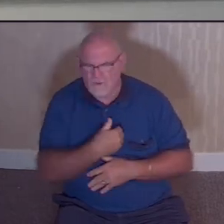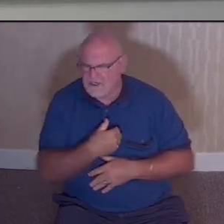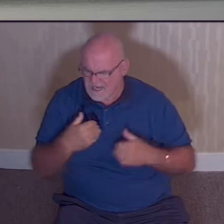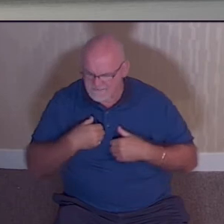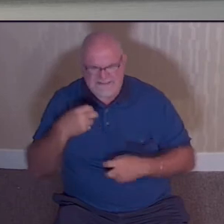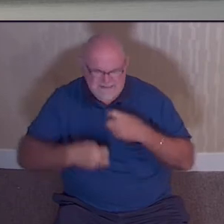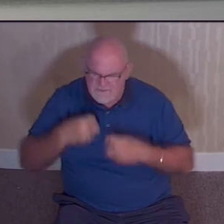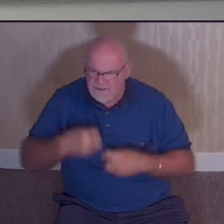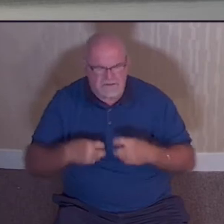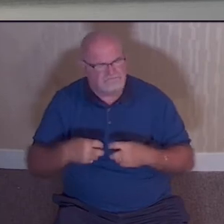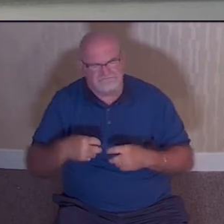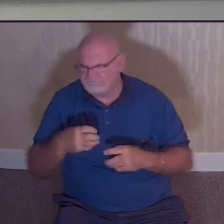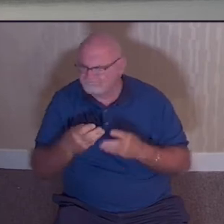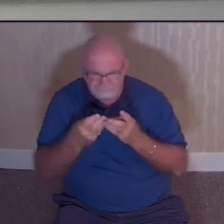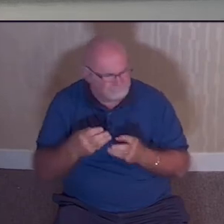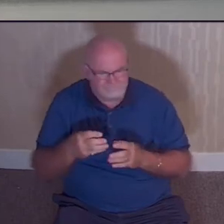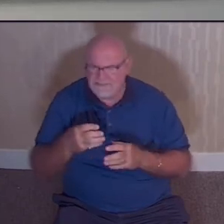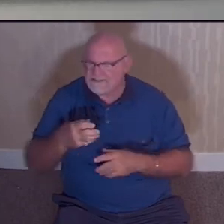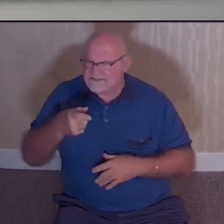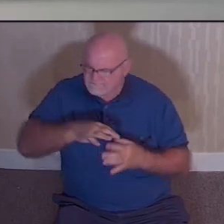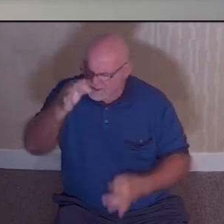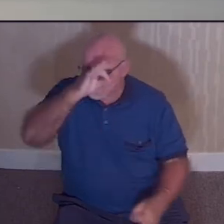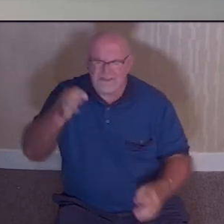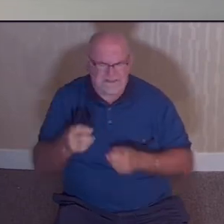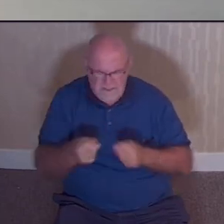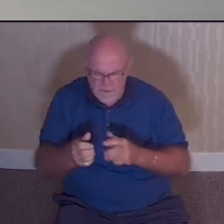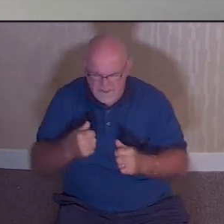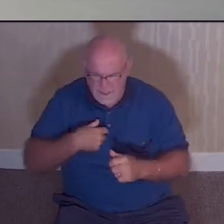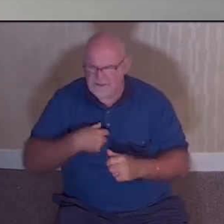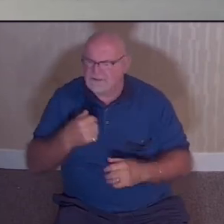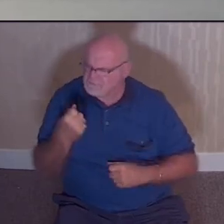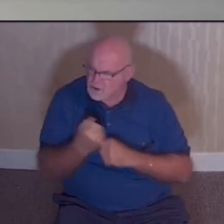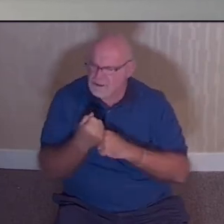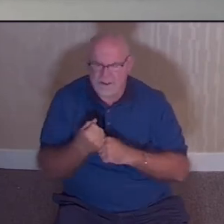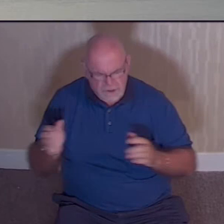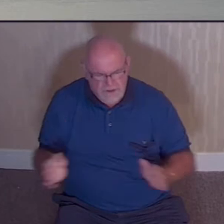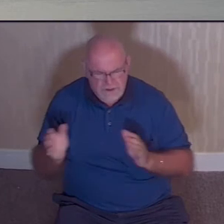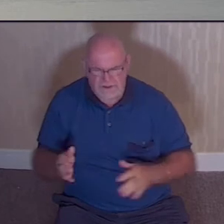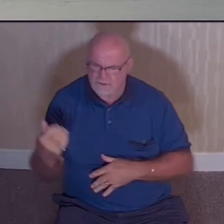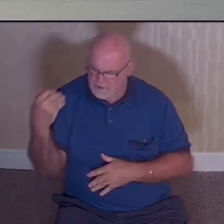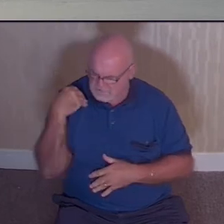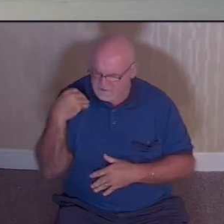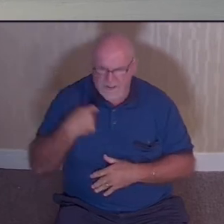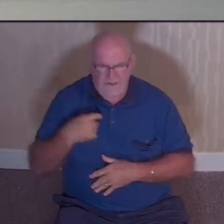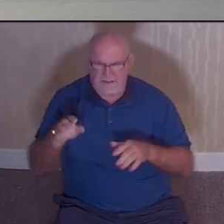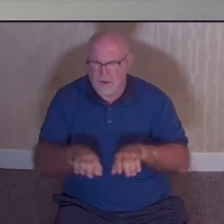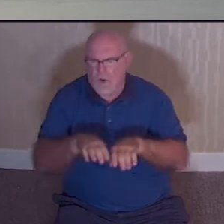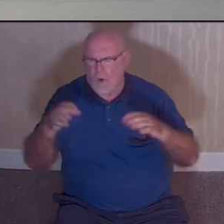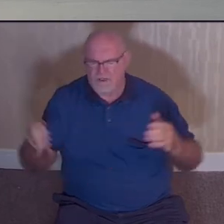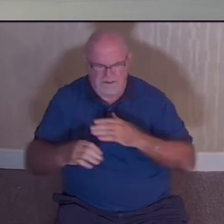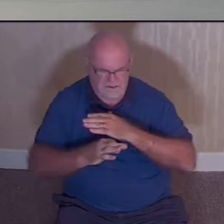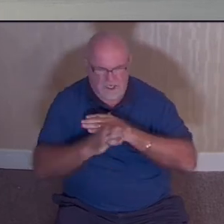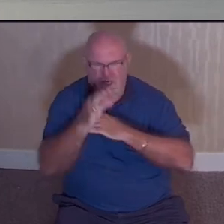difficult time, Spirit is still with us, supporting us, urging us, and reminding us that the breaking dawn of a new day